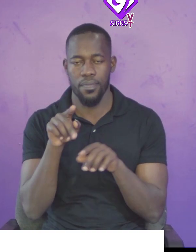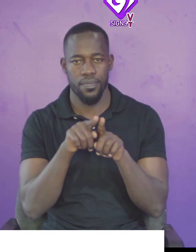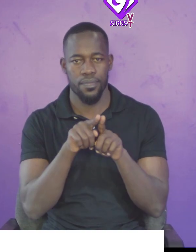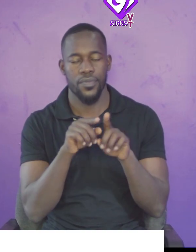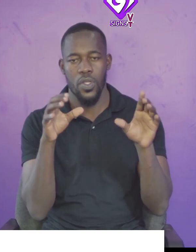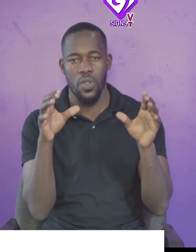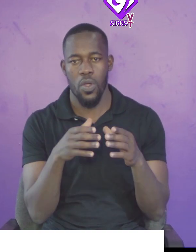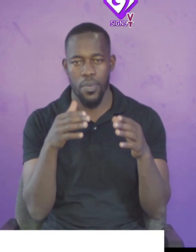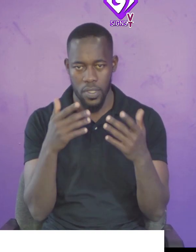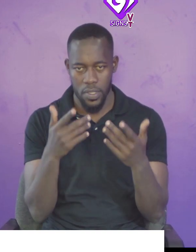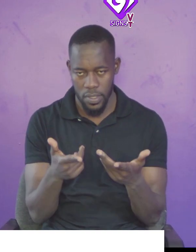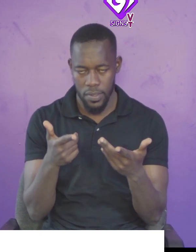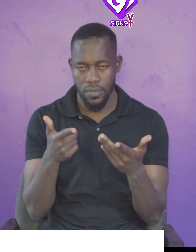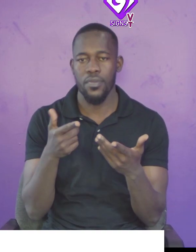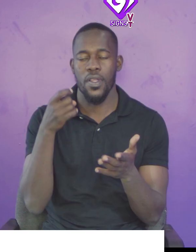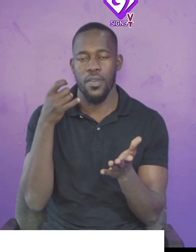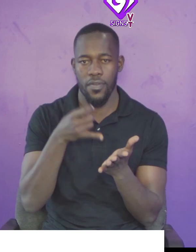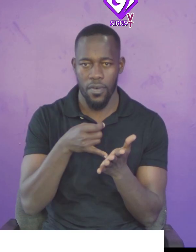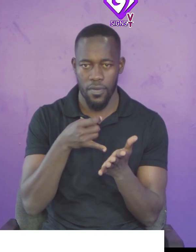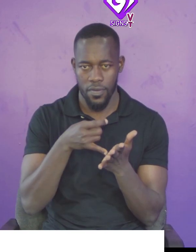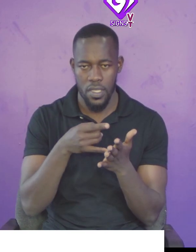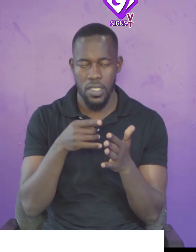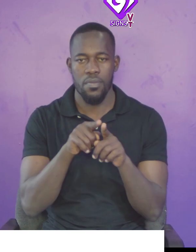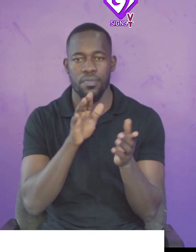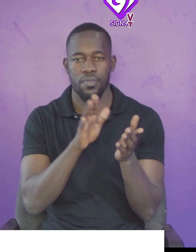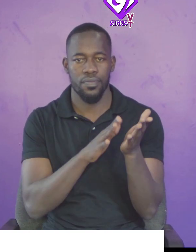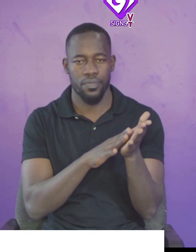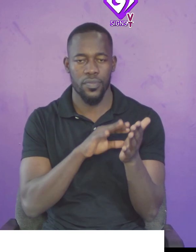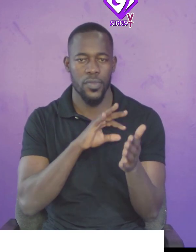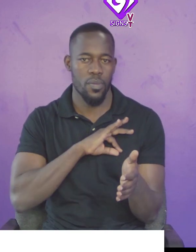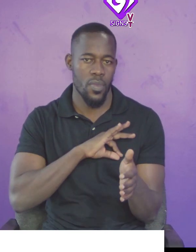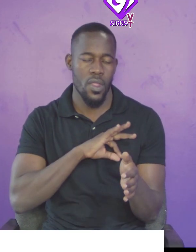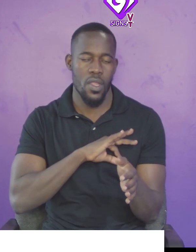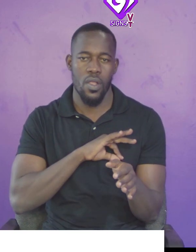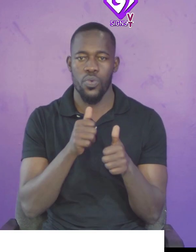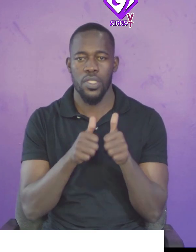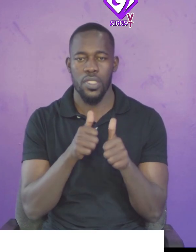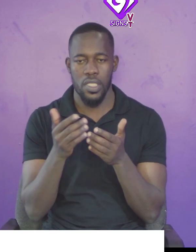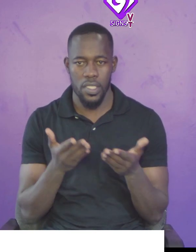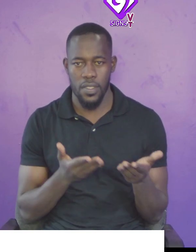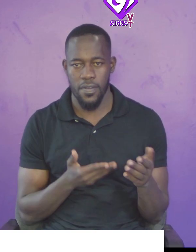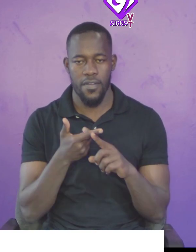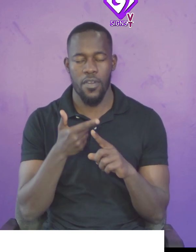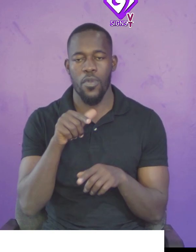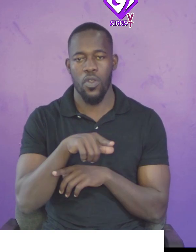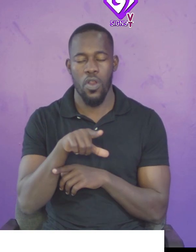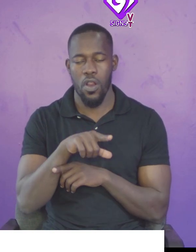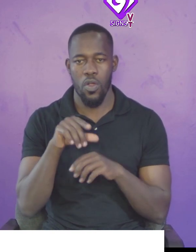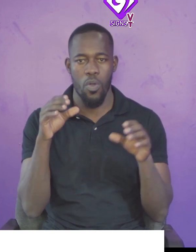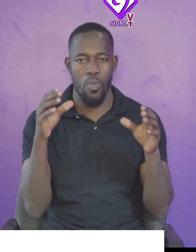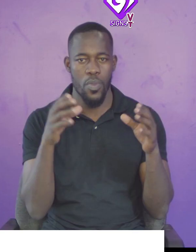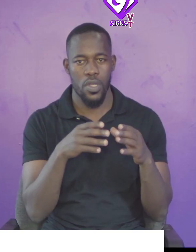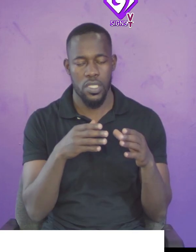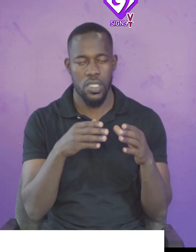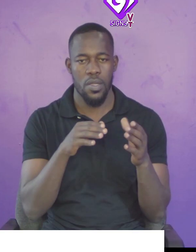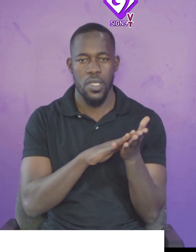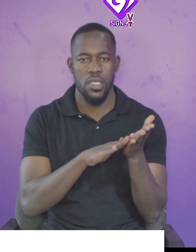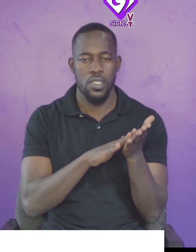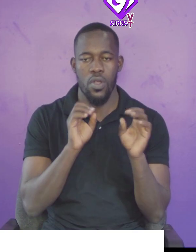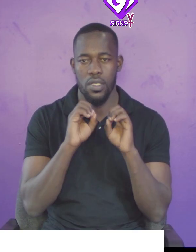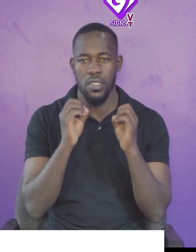also acknowledged the tangible benefits they have received from local community organizations which